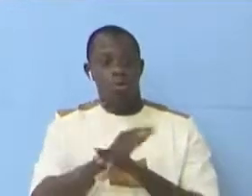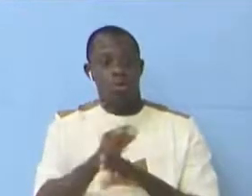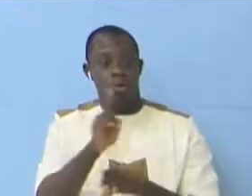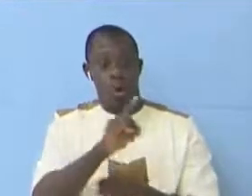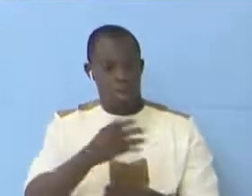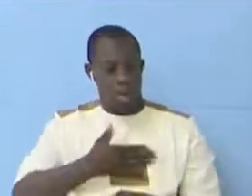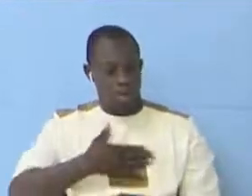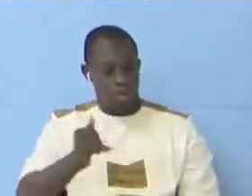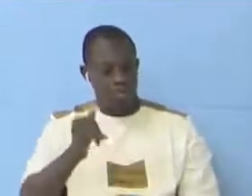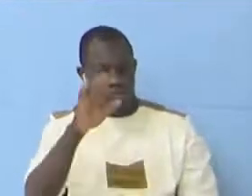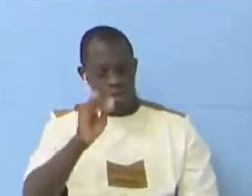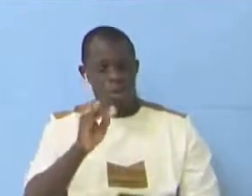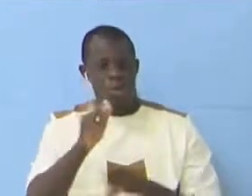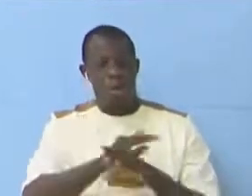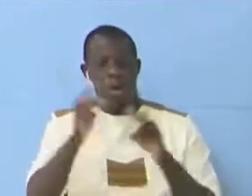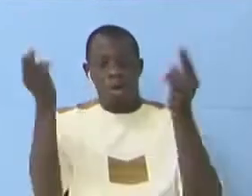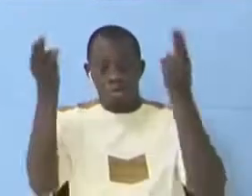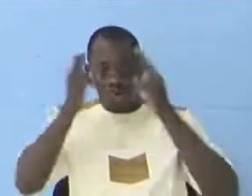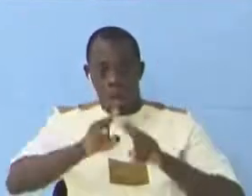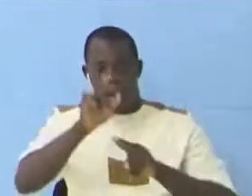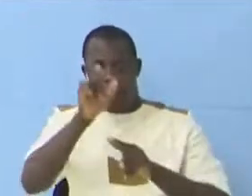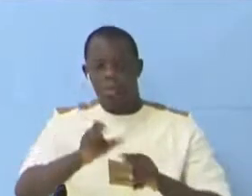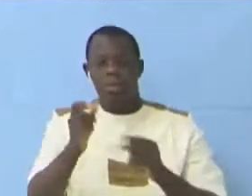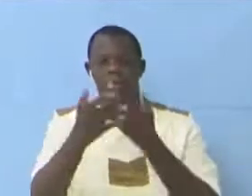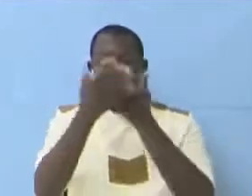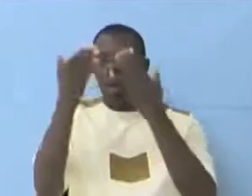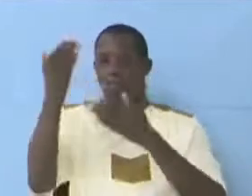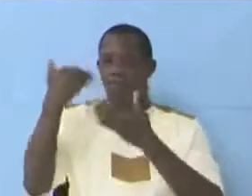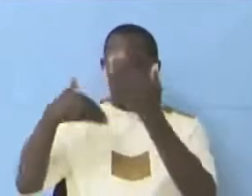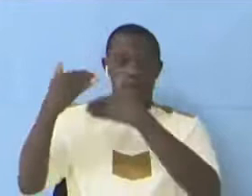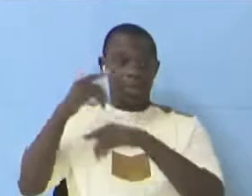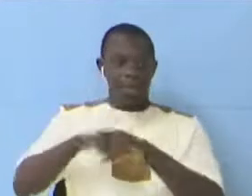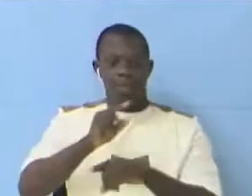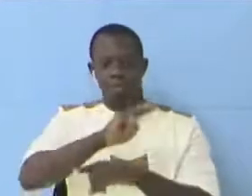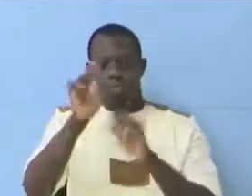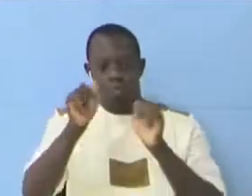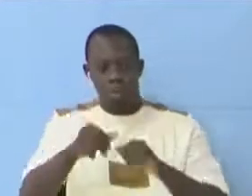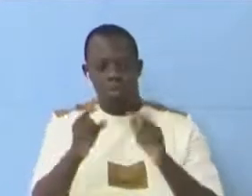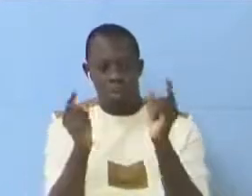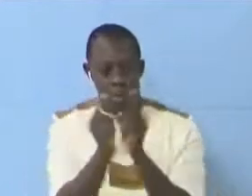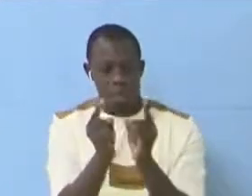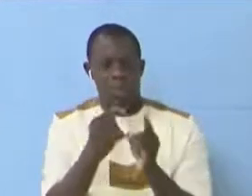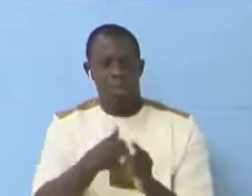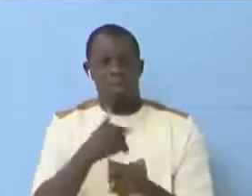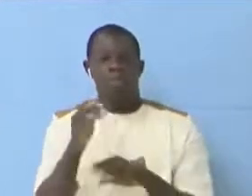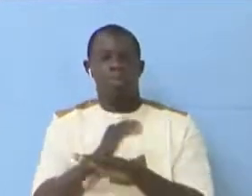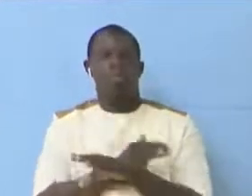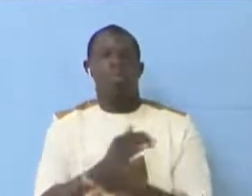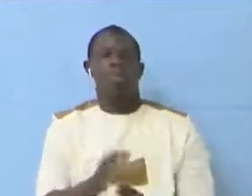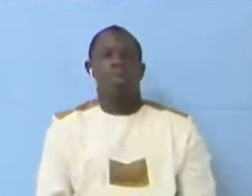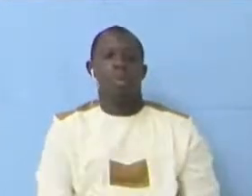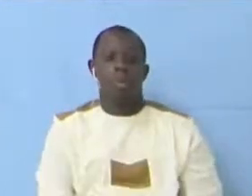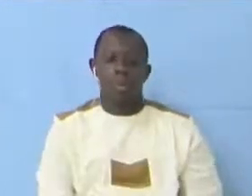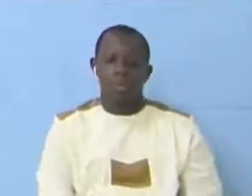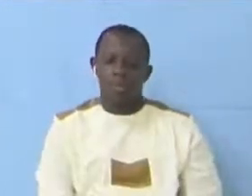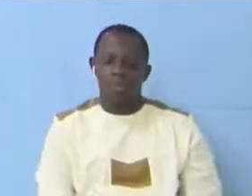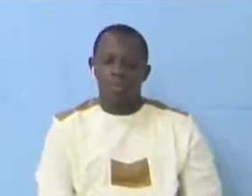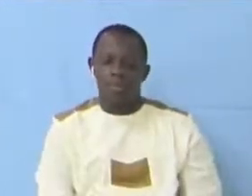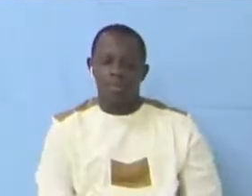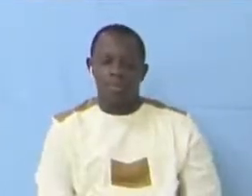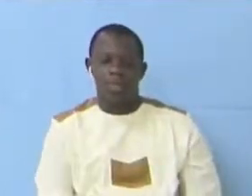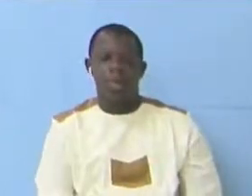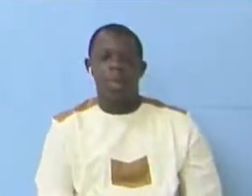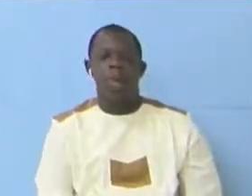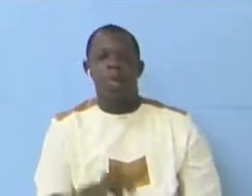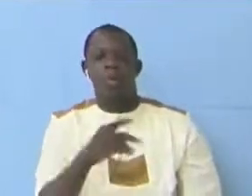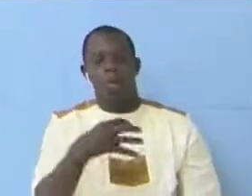Hadi who is within their midst, and during that time many of these lawyers were scared of it. waaye nag